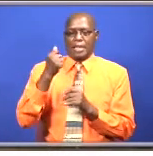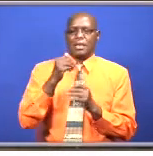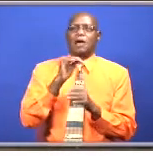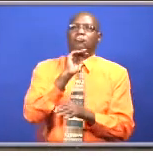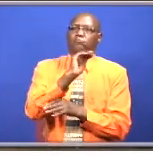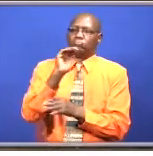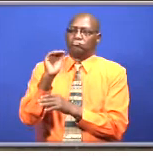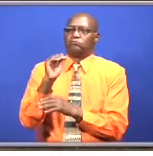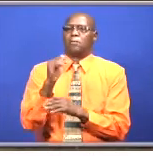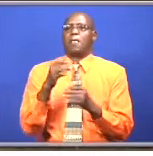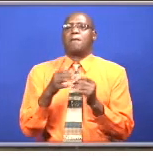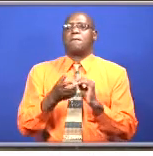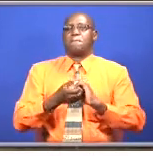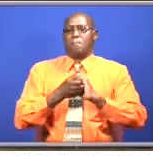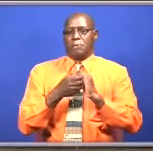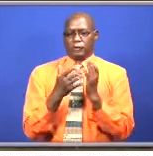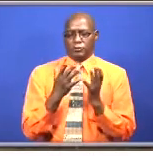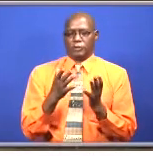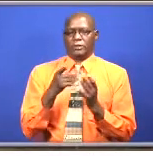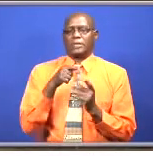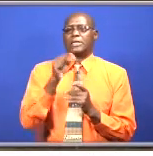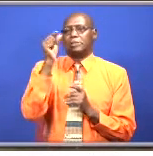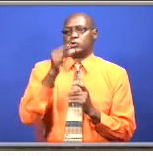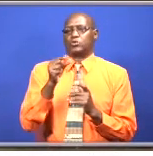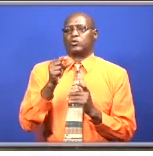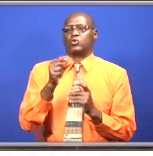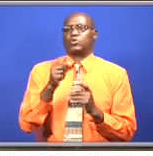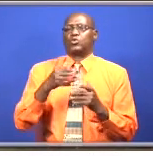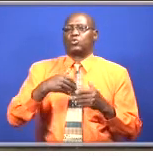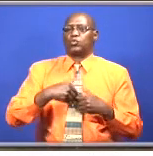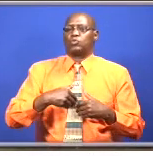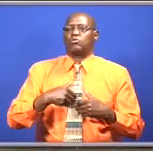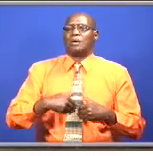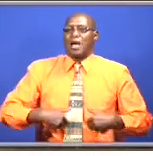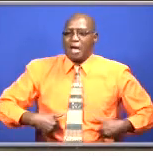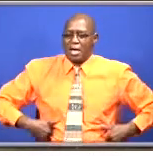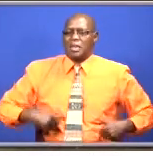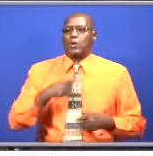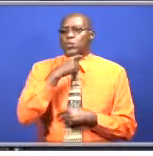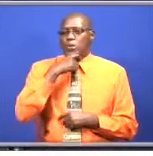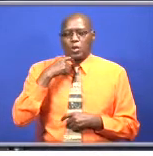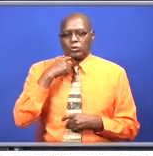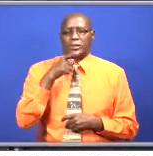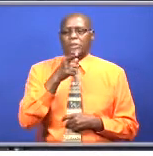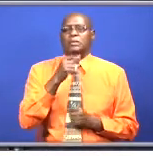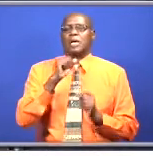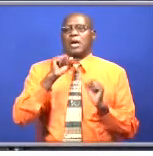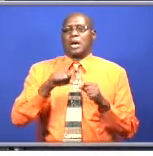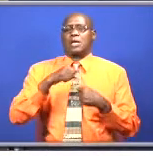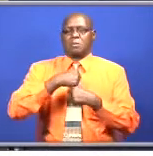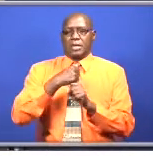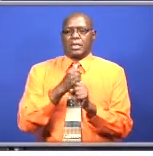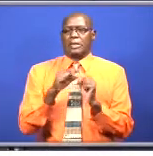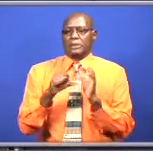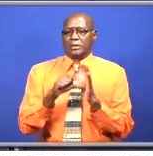this region is also in acute drought that may cause a disaster. UNDP